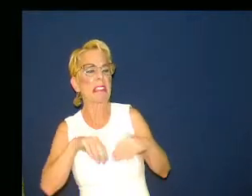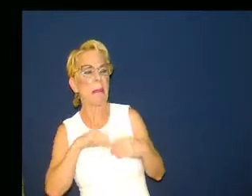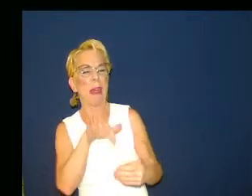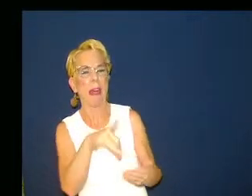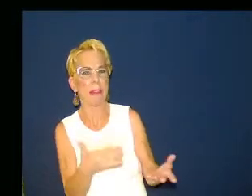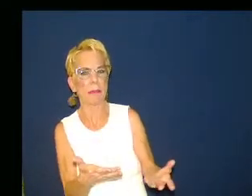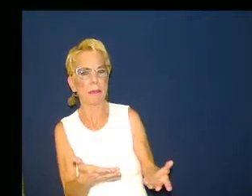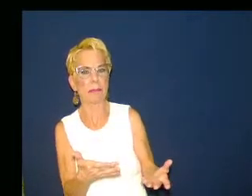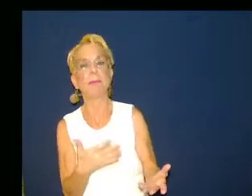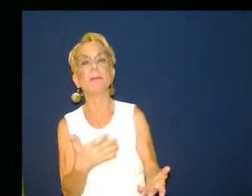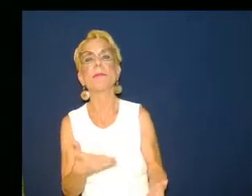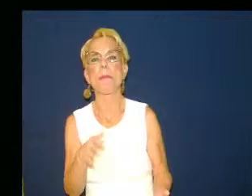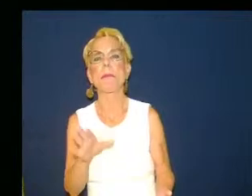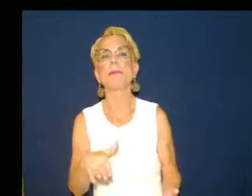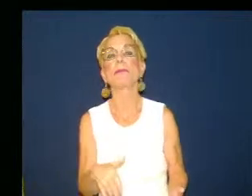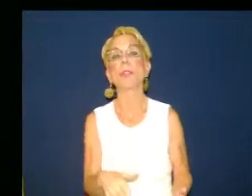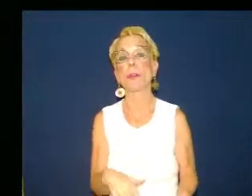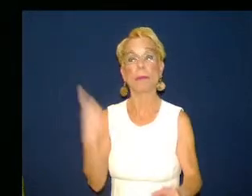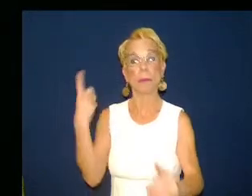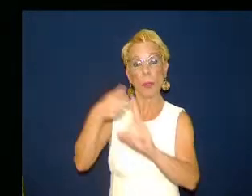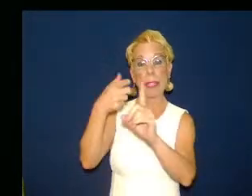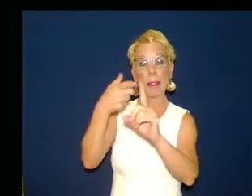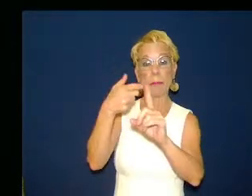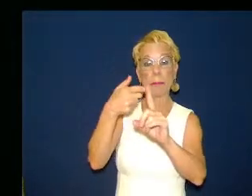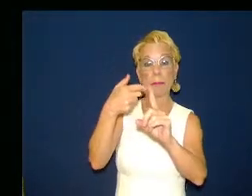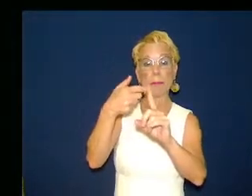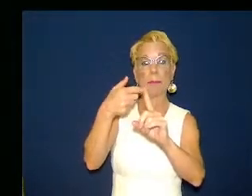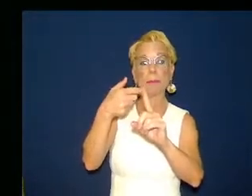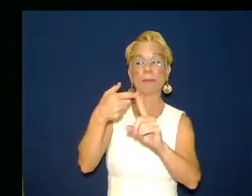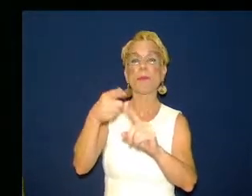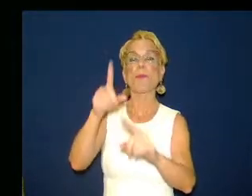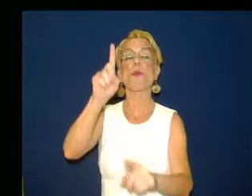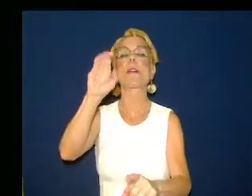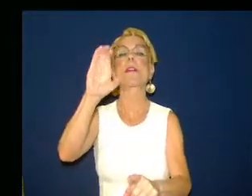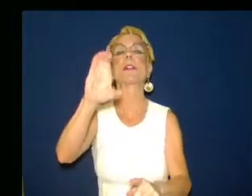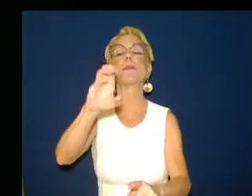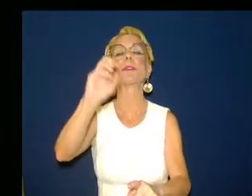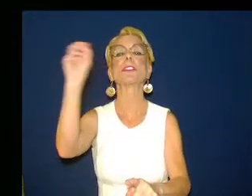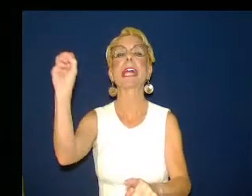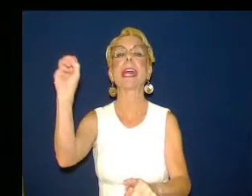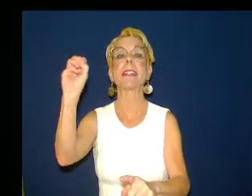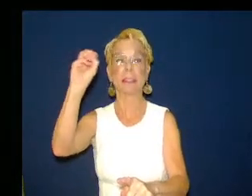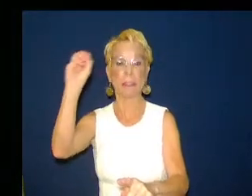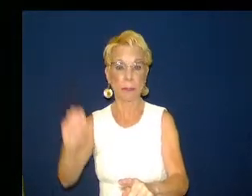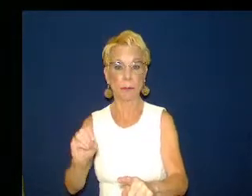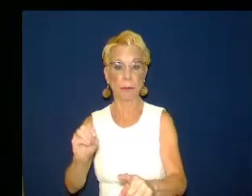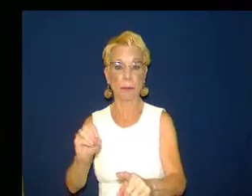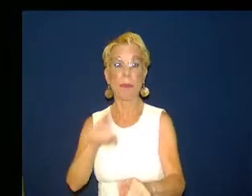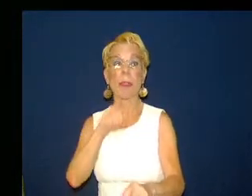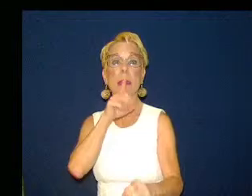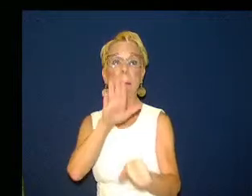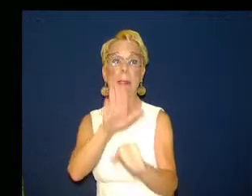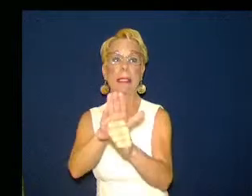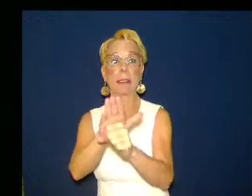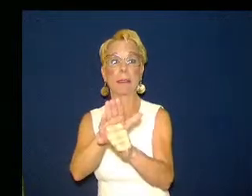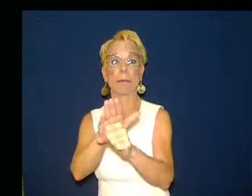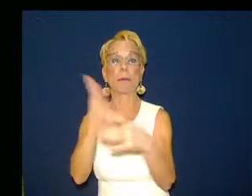So I love the church. I'm a church person. I'll be supporting the church of Jesus Christ as much as I can, even more, until the day I die.